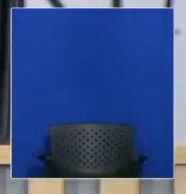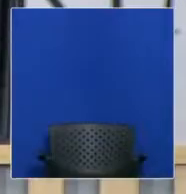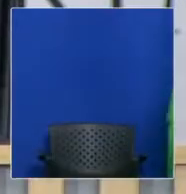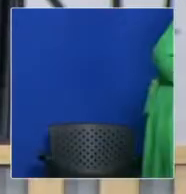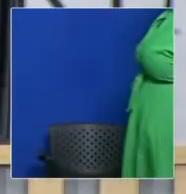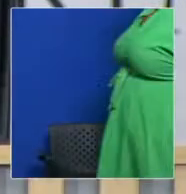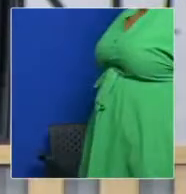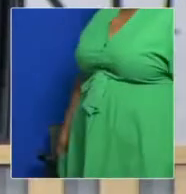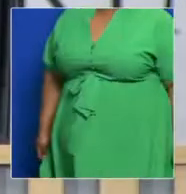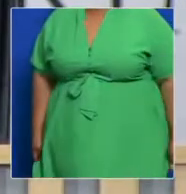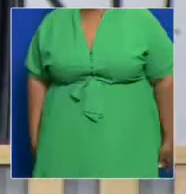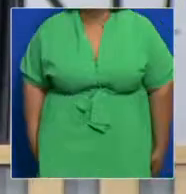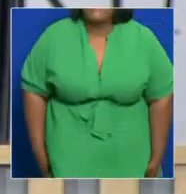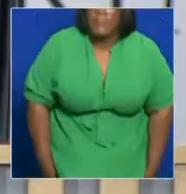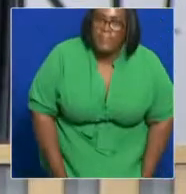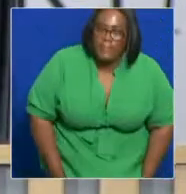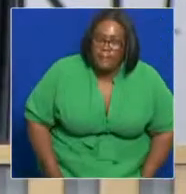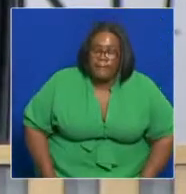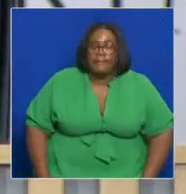when a matter is